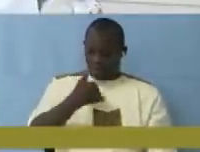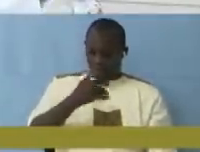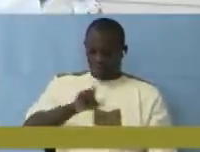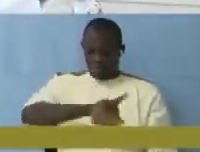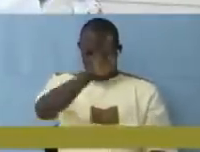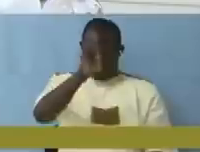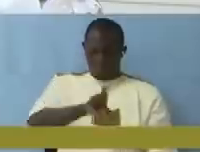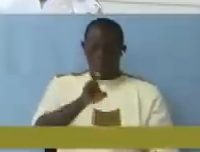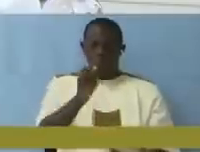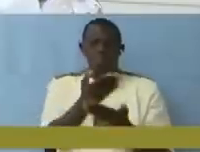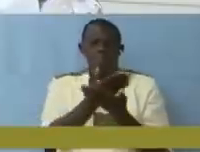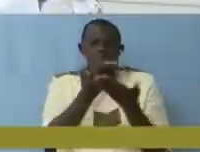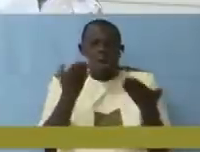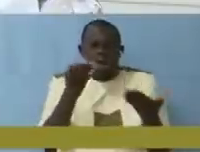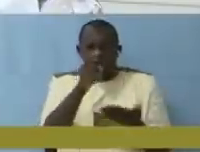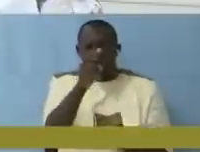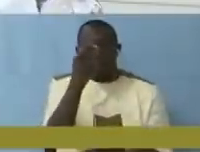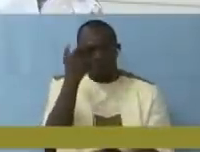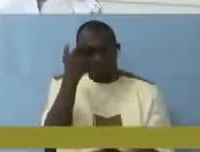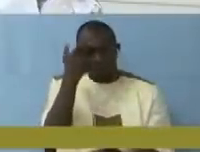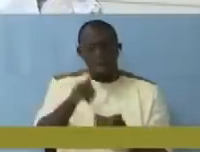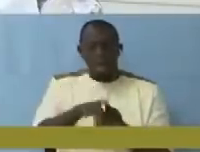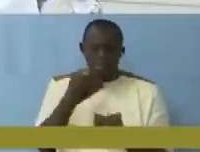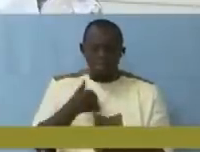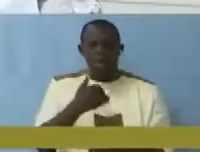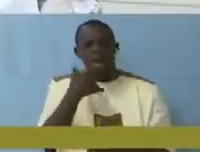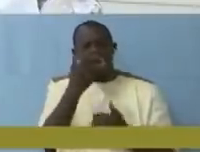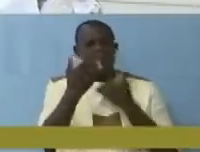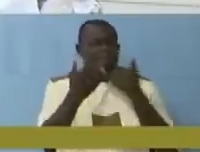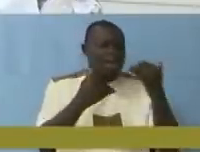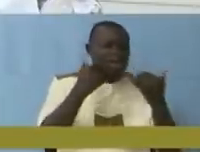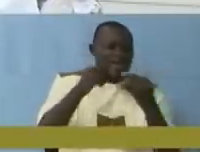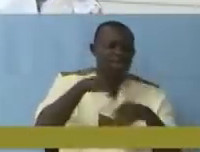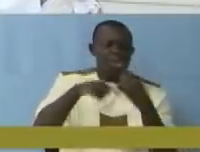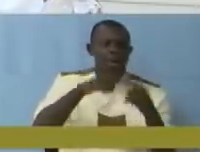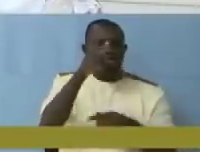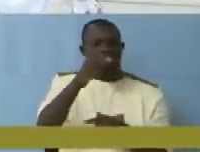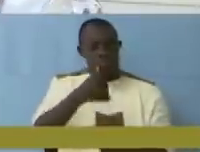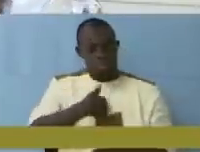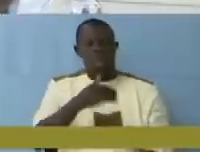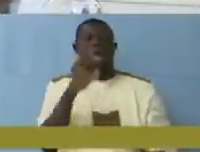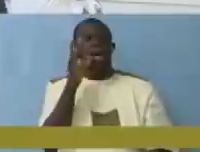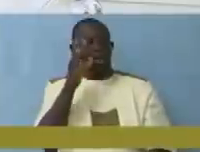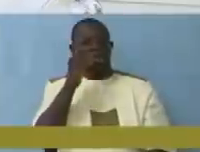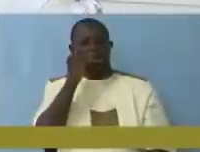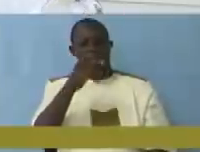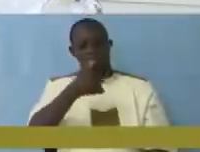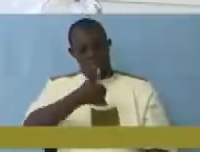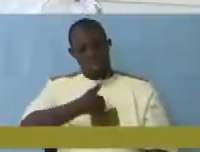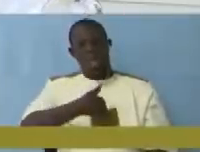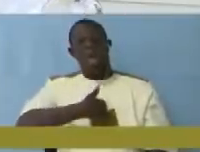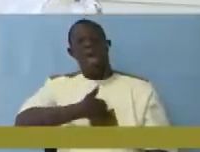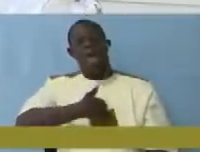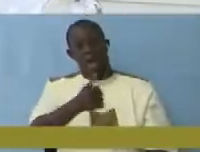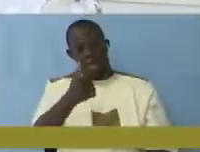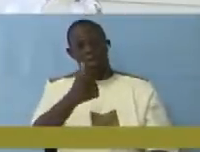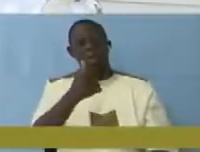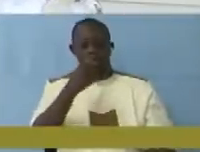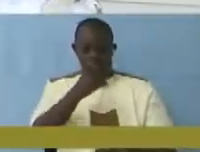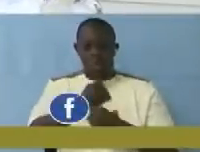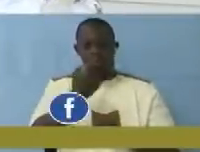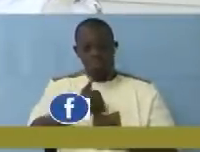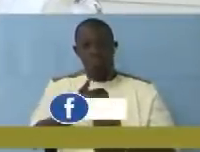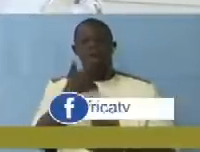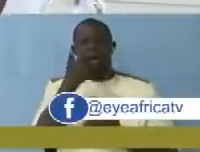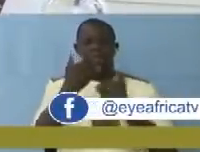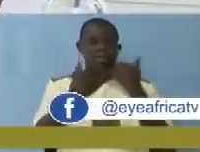think people will ask about you? I said, because of my kindness. Ya ako muna namunu kanyine kaje unko na bete yale ya sabu. When he